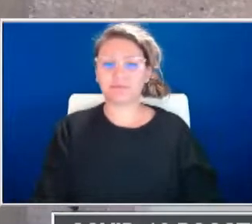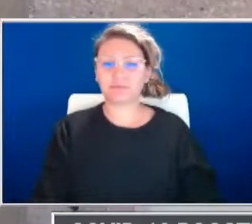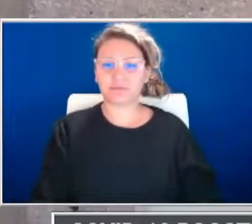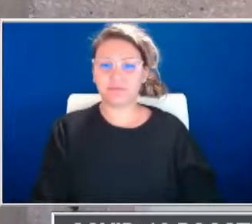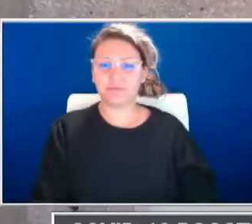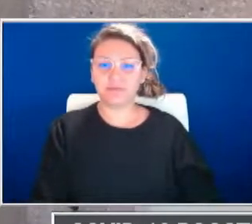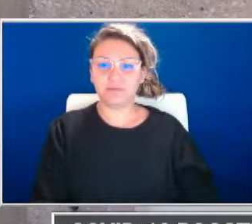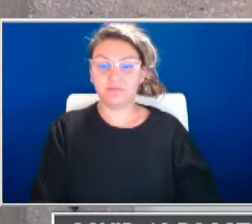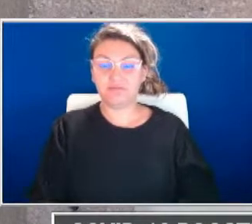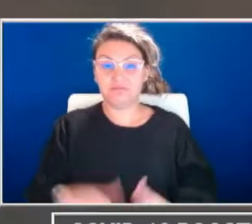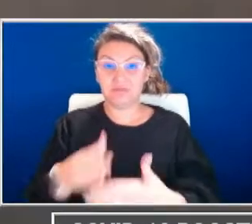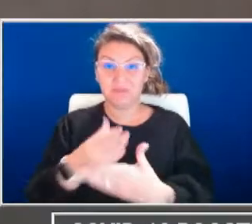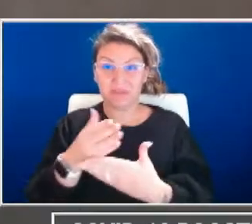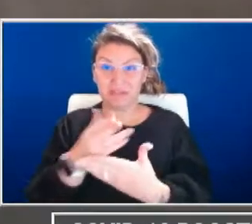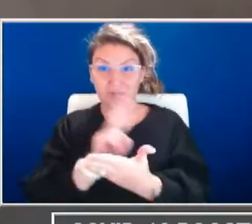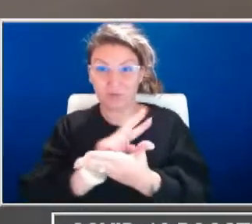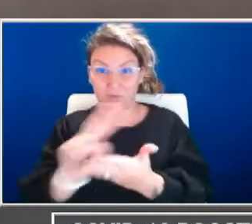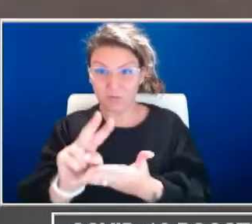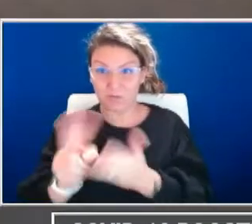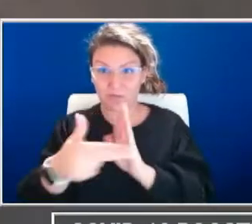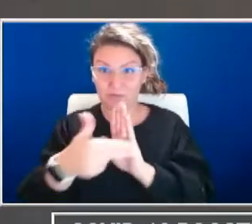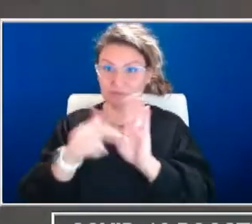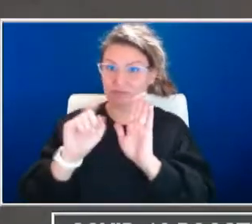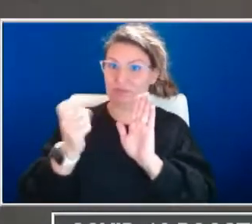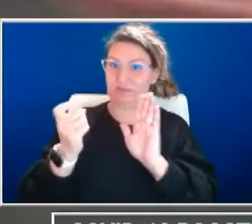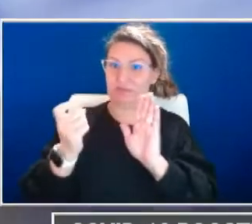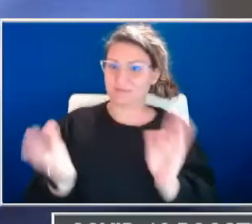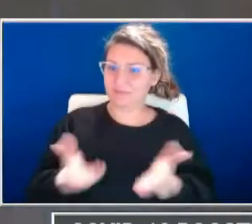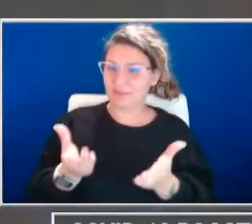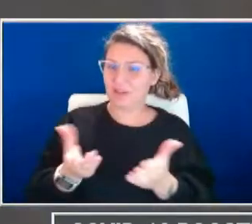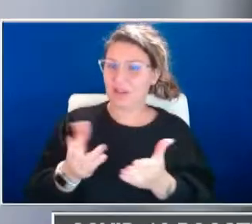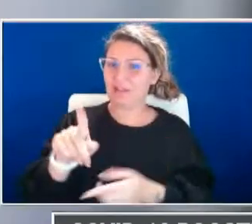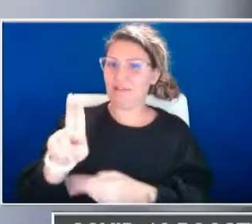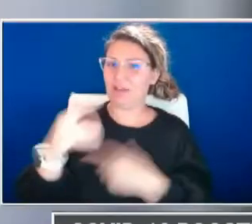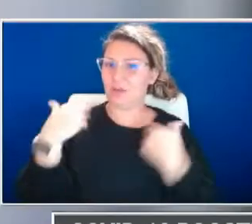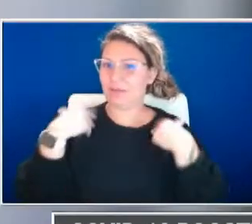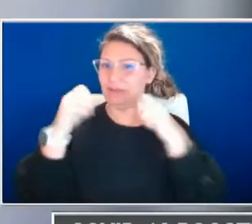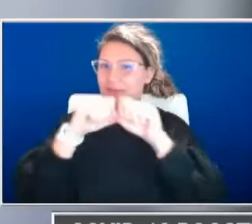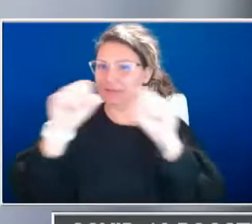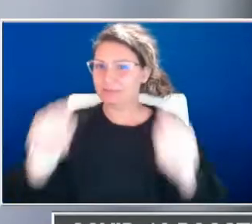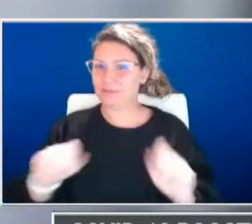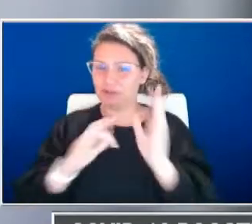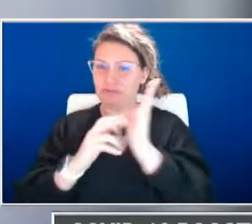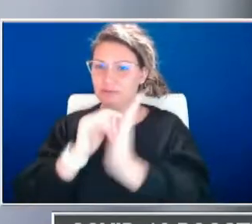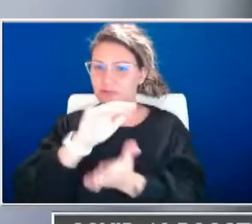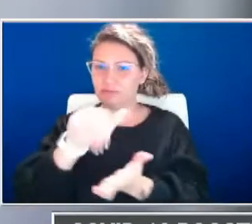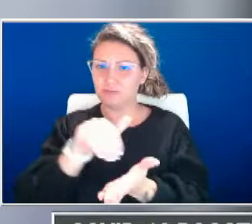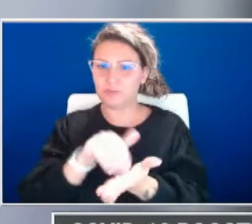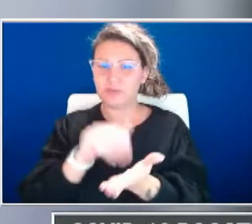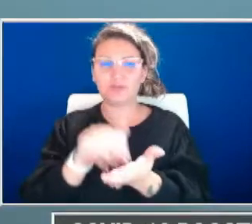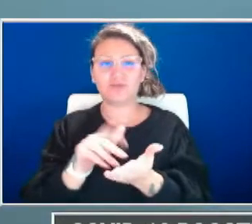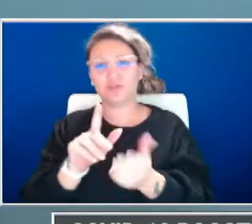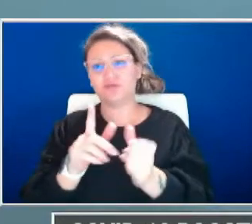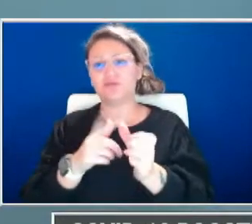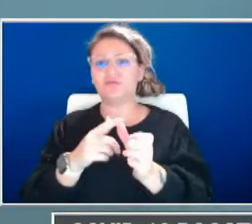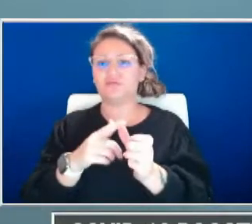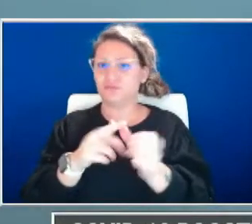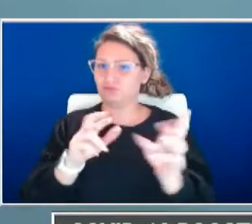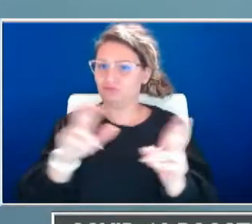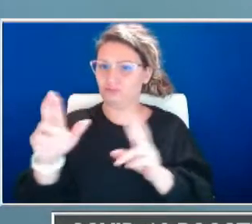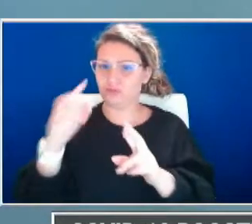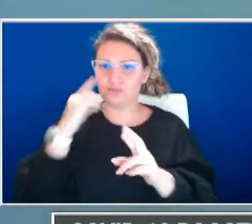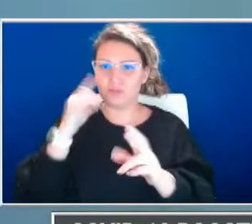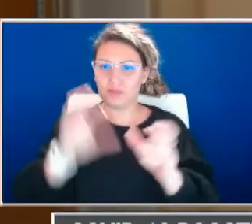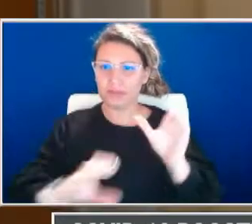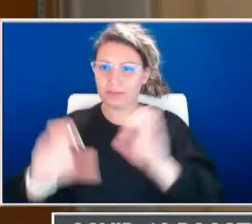Within 2 weeks of the diagnosis, he was here at the University of Kansas Cancer Center prepping for his first round of chemo.